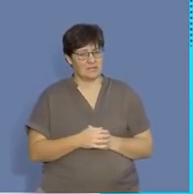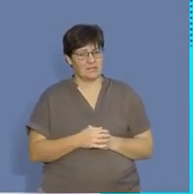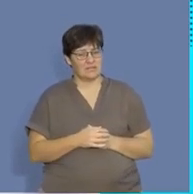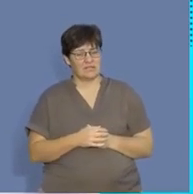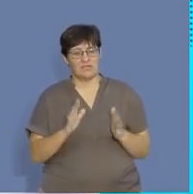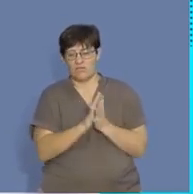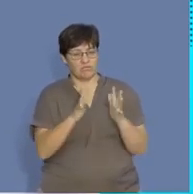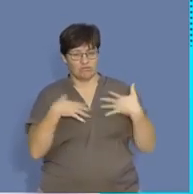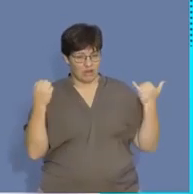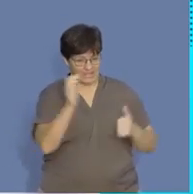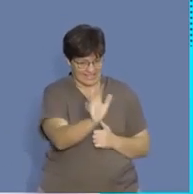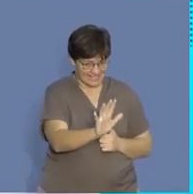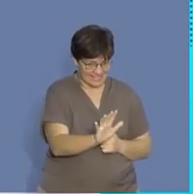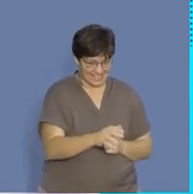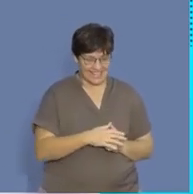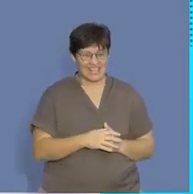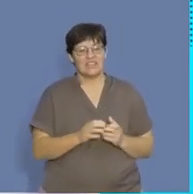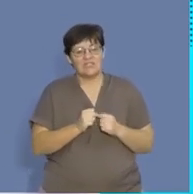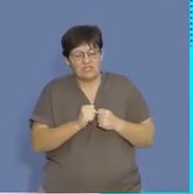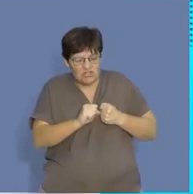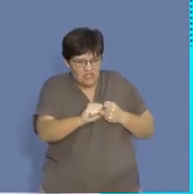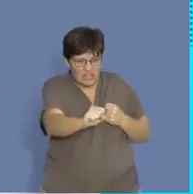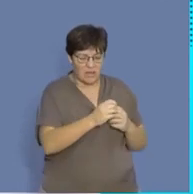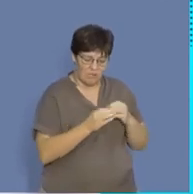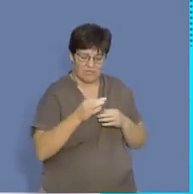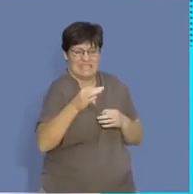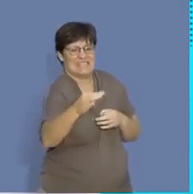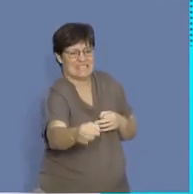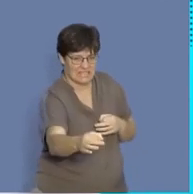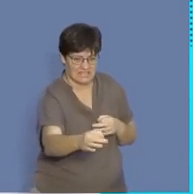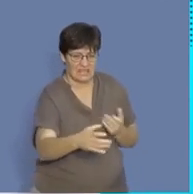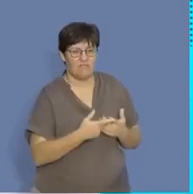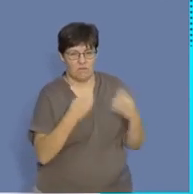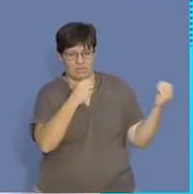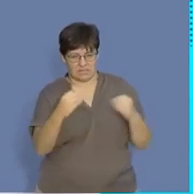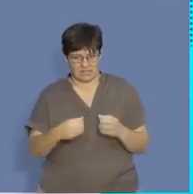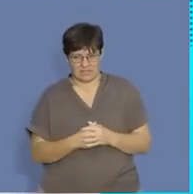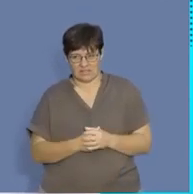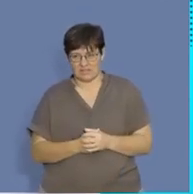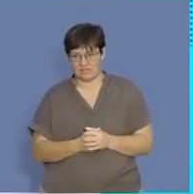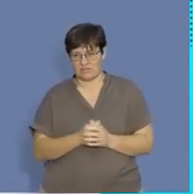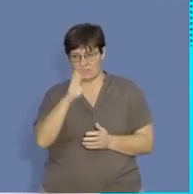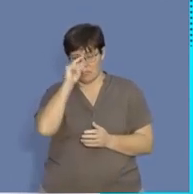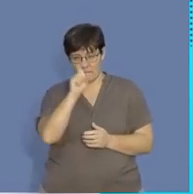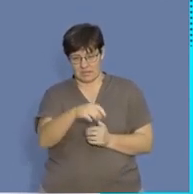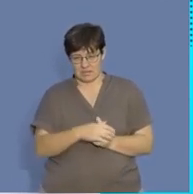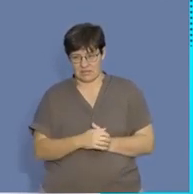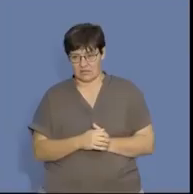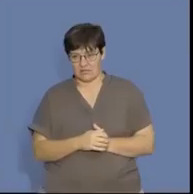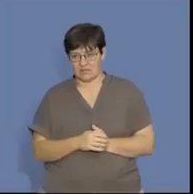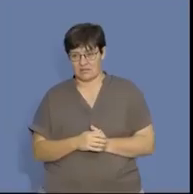stressing. Guys, don't stress. Okay, it's stretching it a bit for the business, so just remember